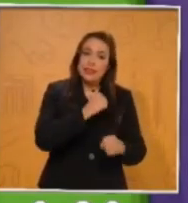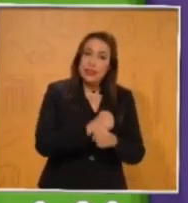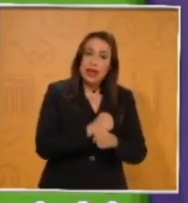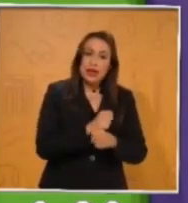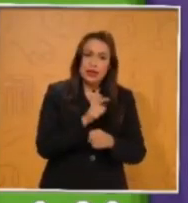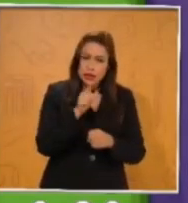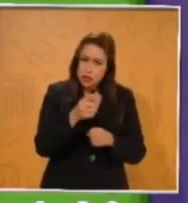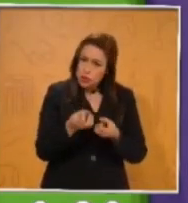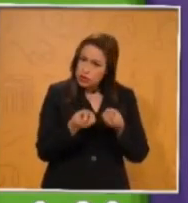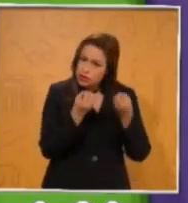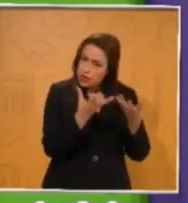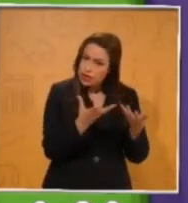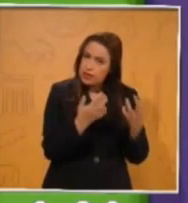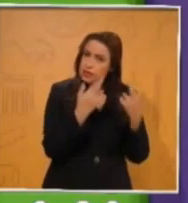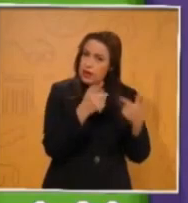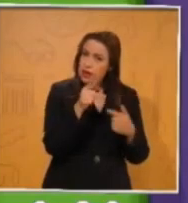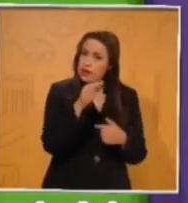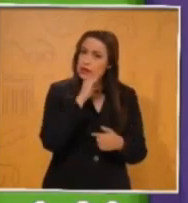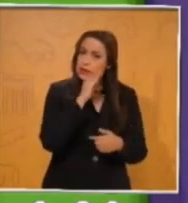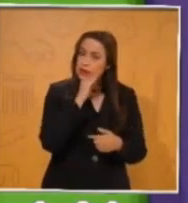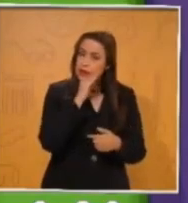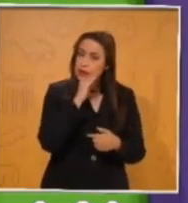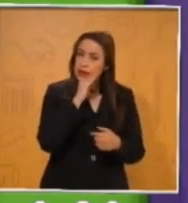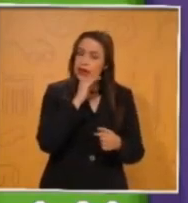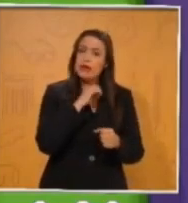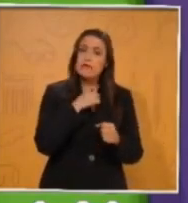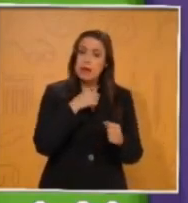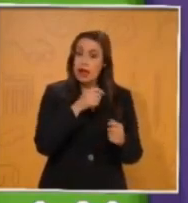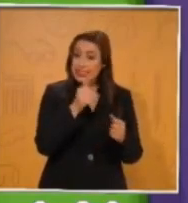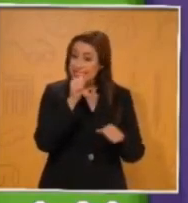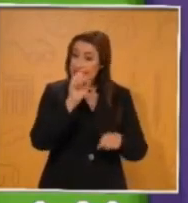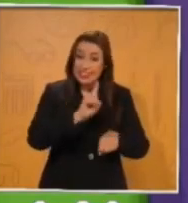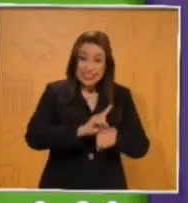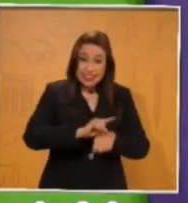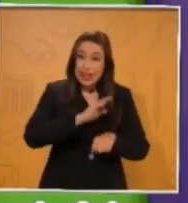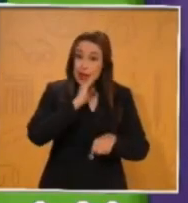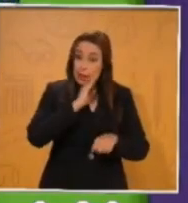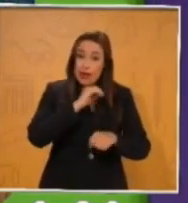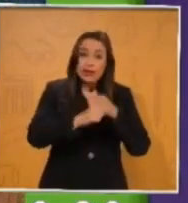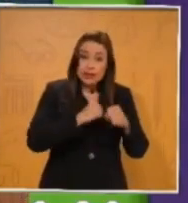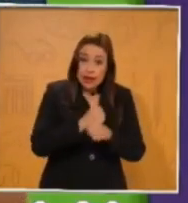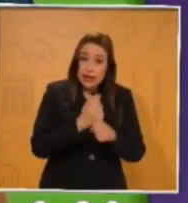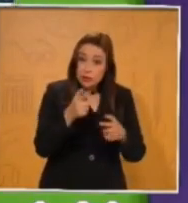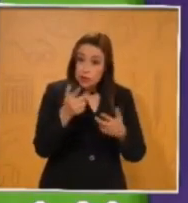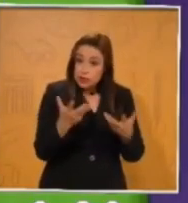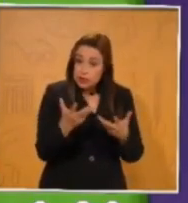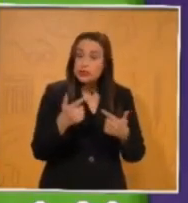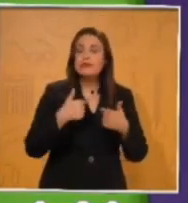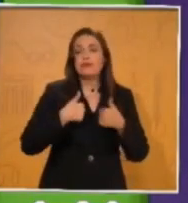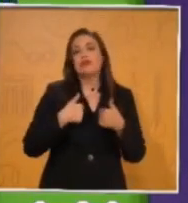give presents to your mother every Mother's Day? Because I do it.